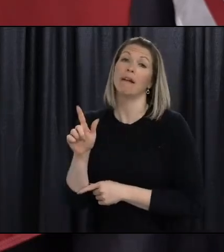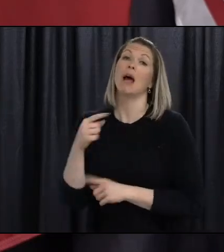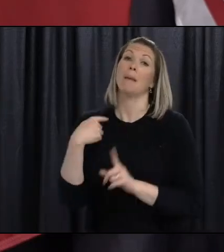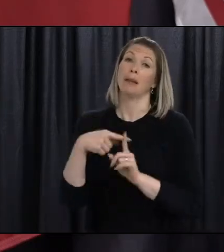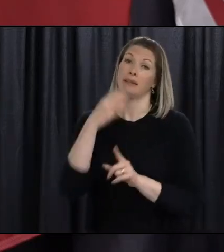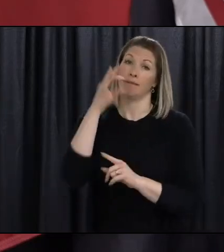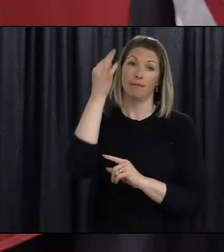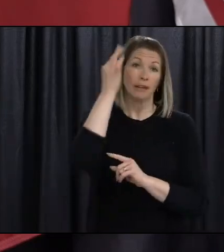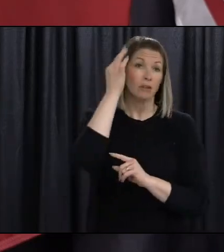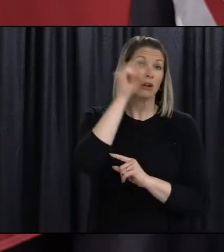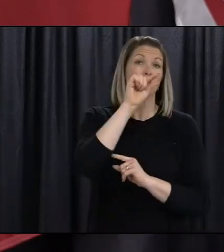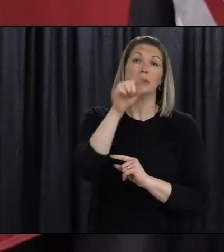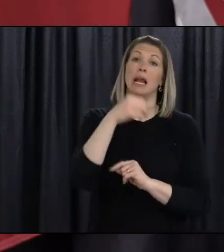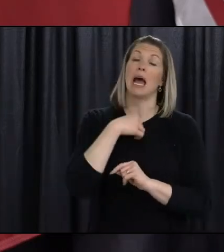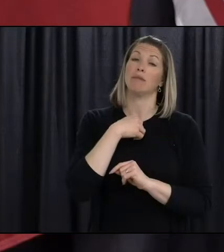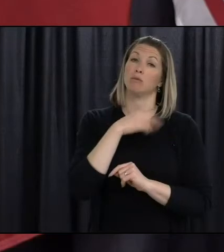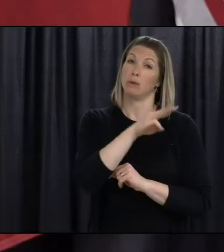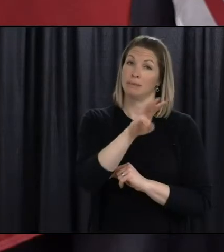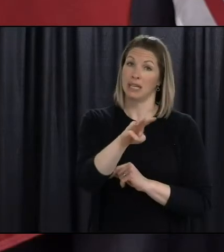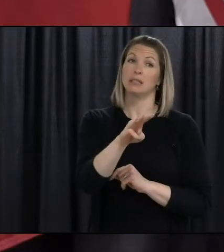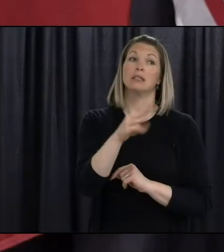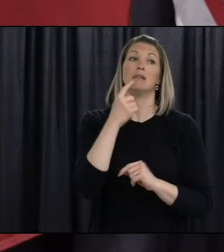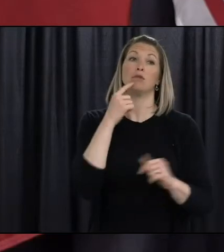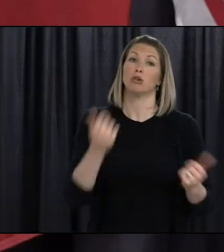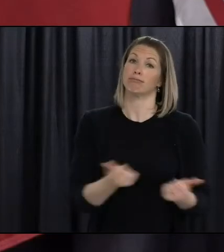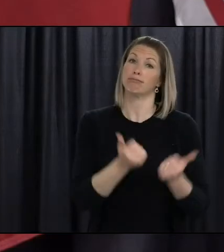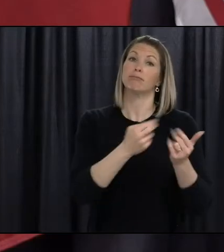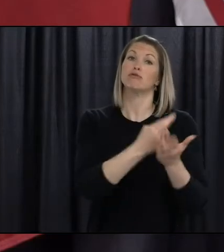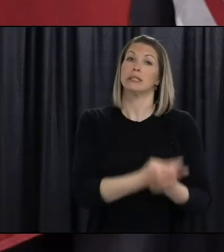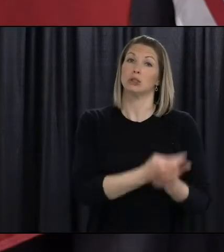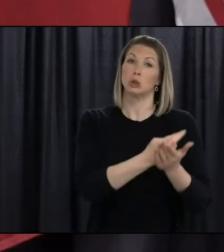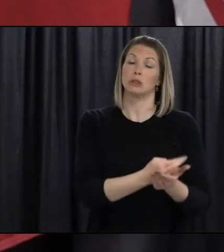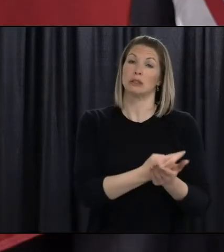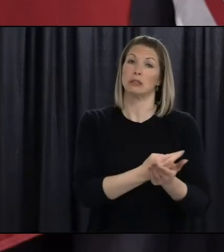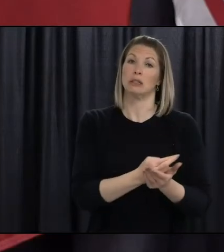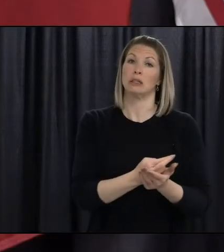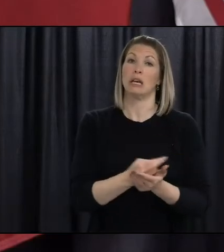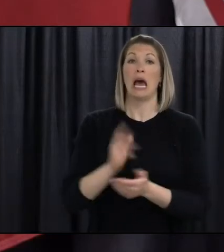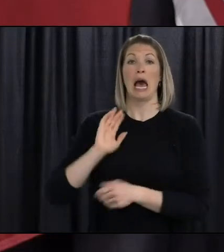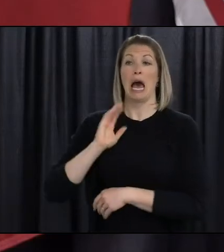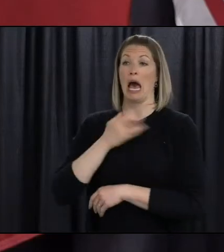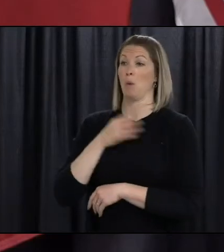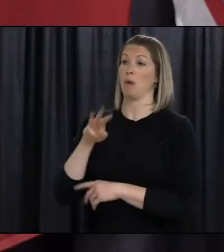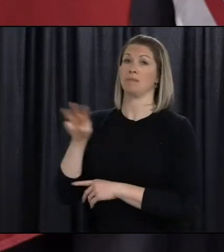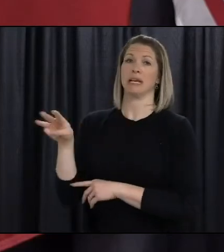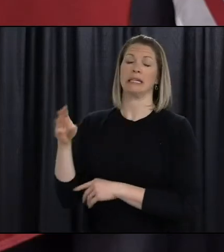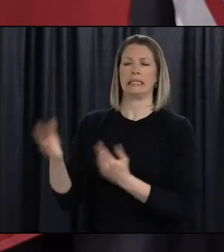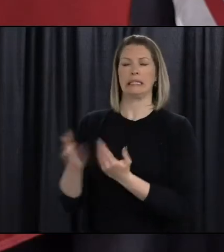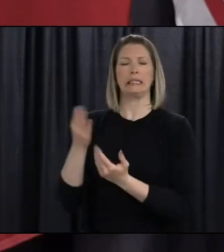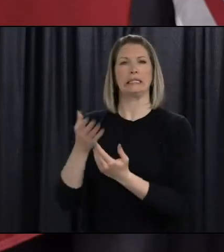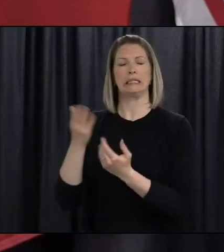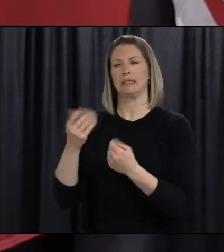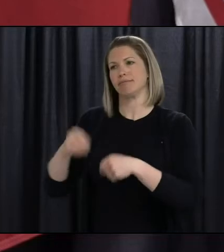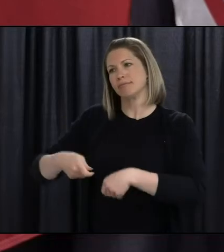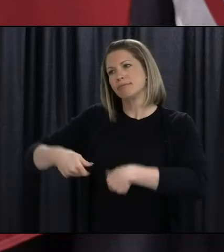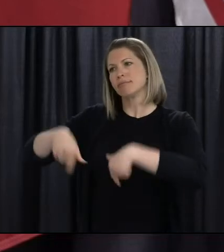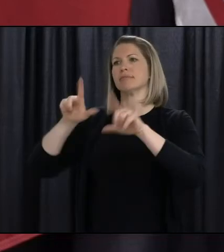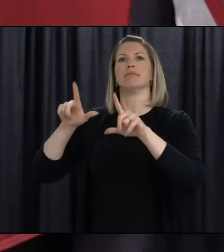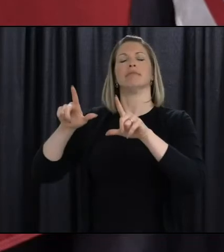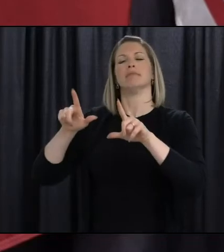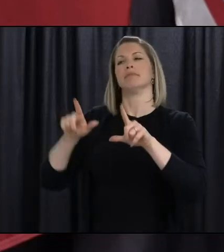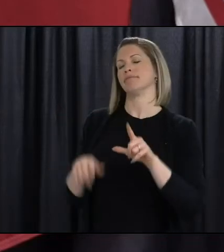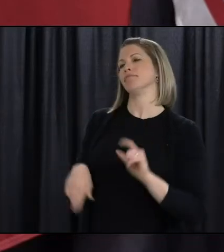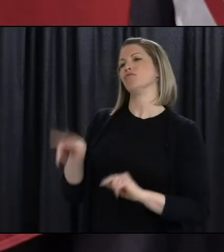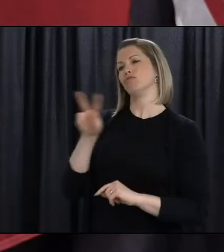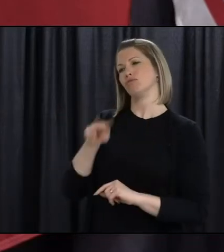was created for you. And go there. It's an easy go-to format where you will find the information. And when we are not here on a daily basis,